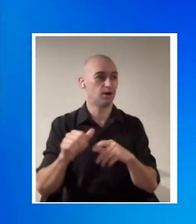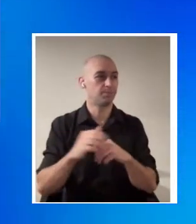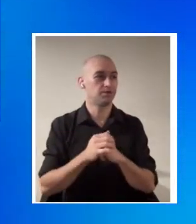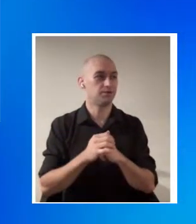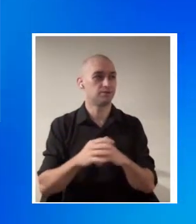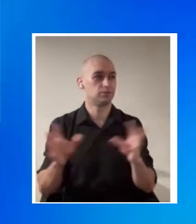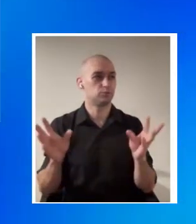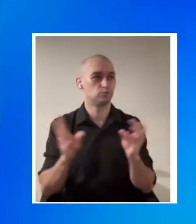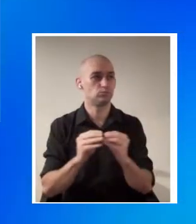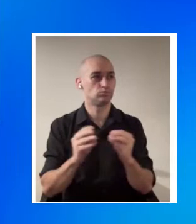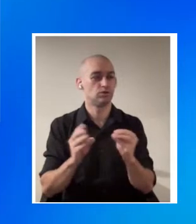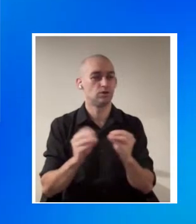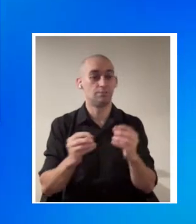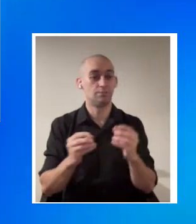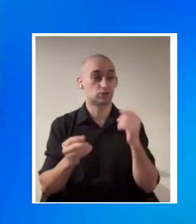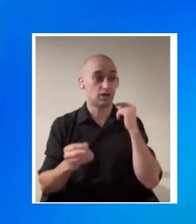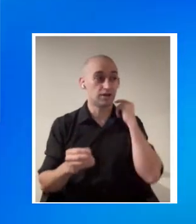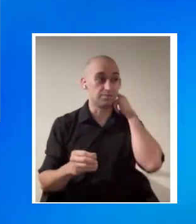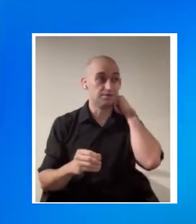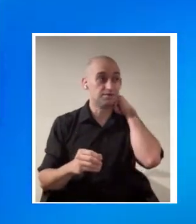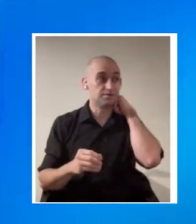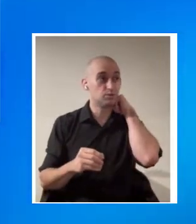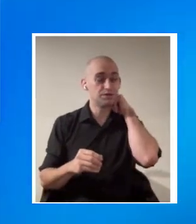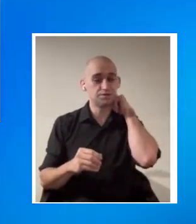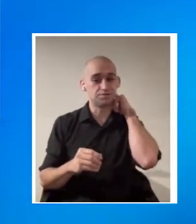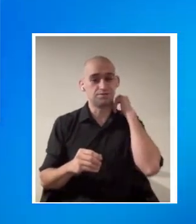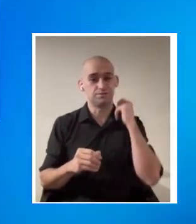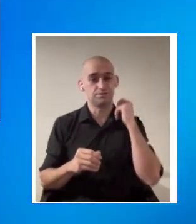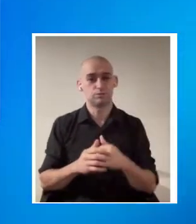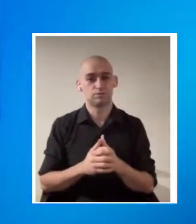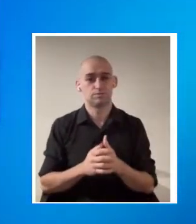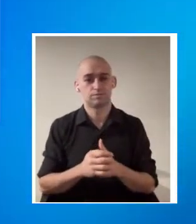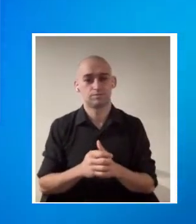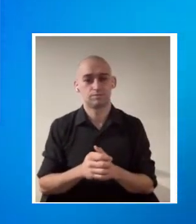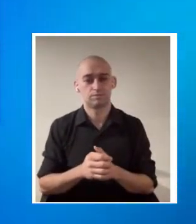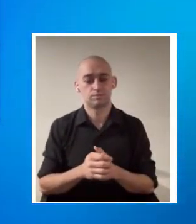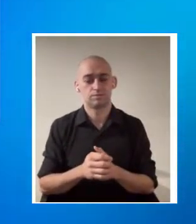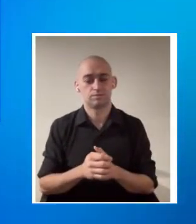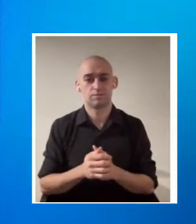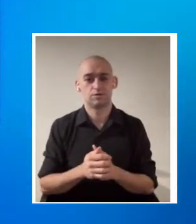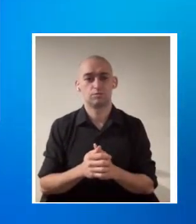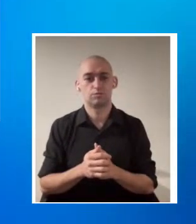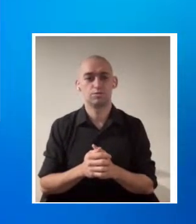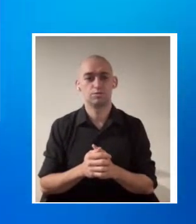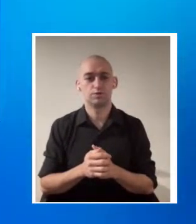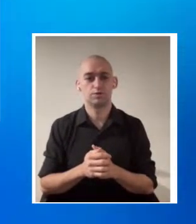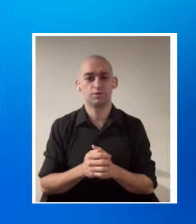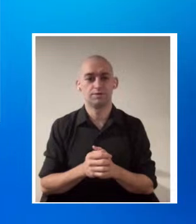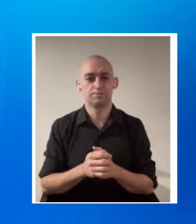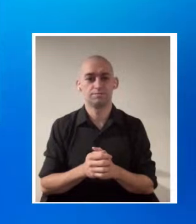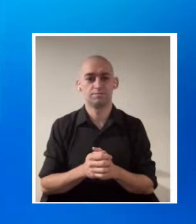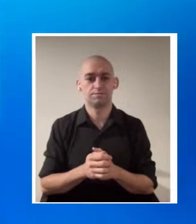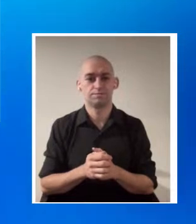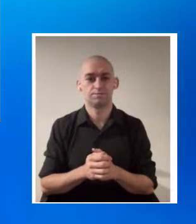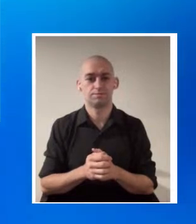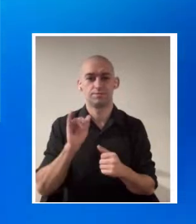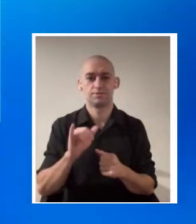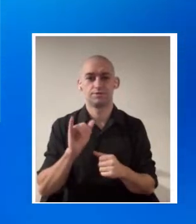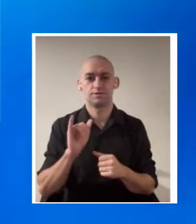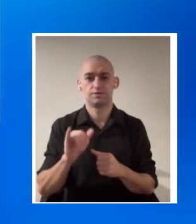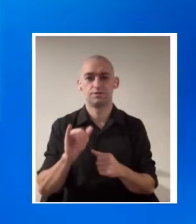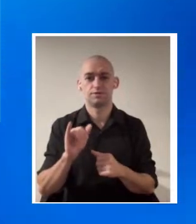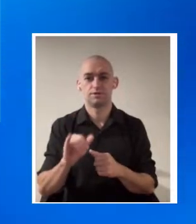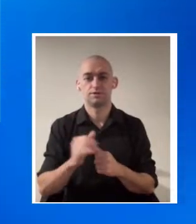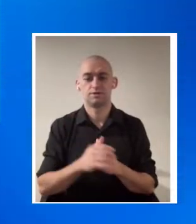Yeah, okay. Yeah, I've got a little bit of a build up to do here, but we'll figure it out. But then I've got